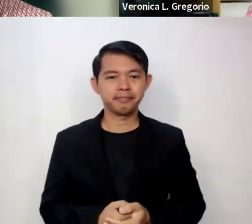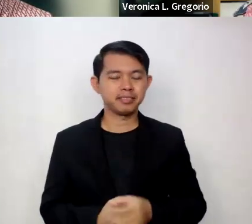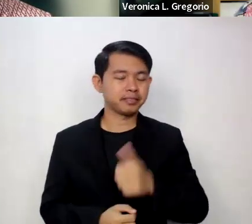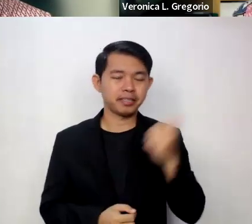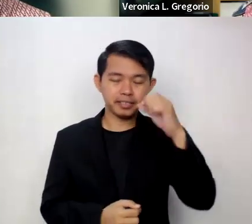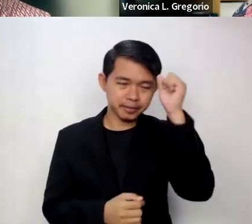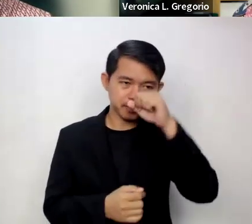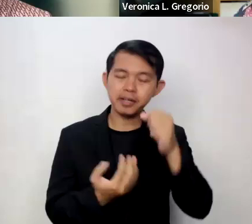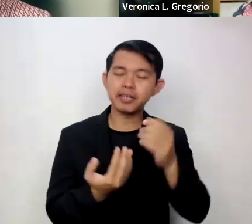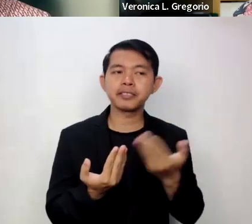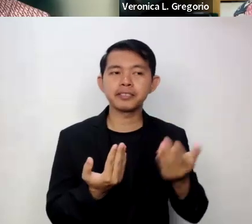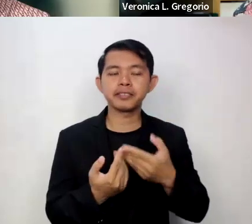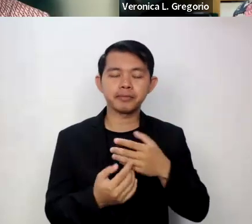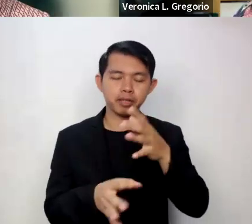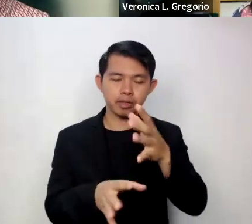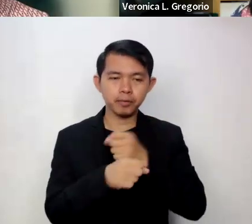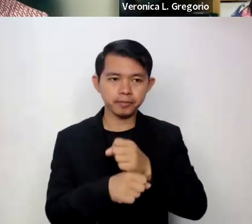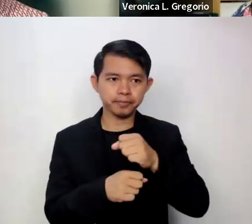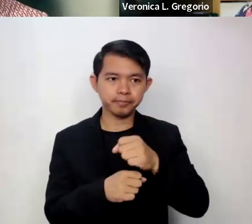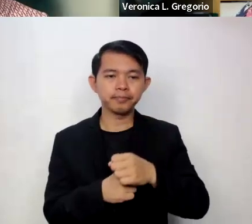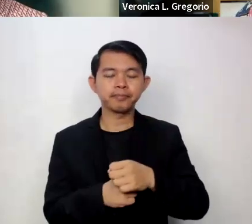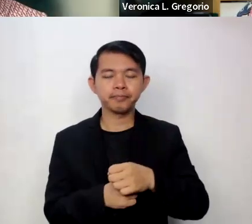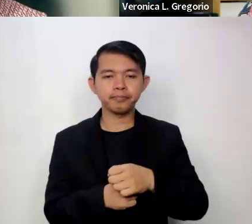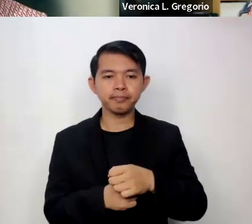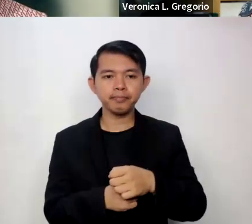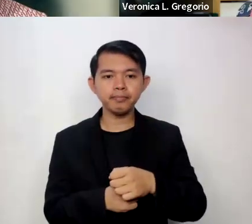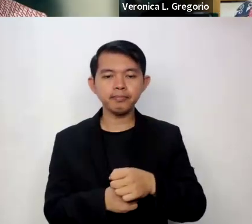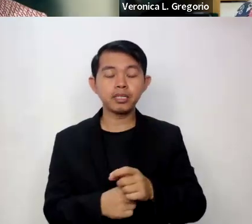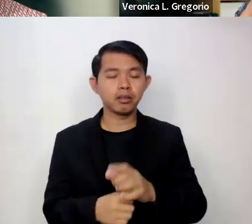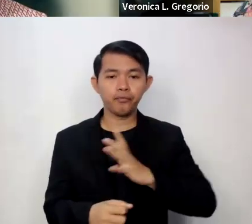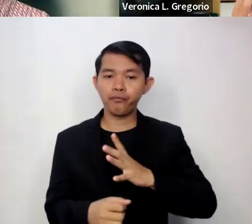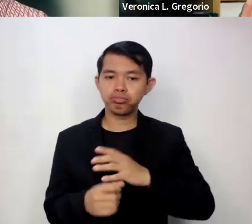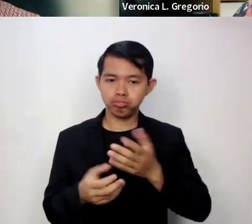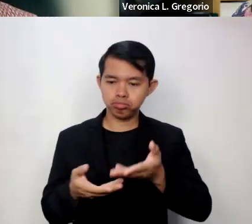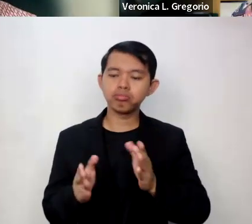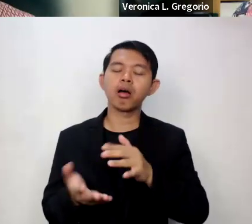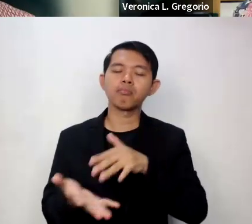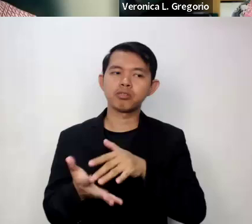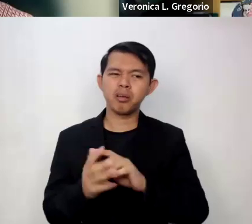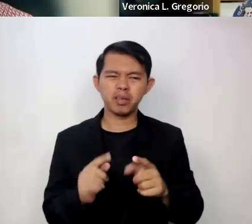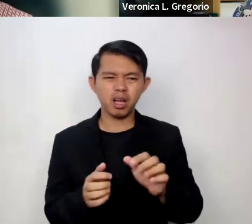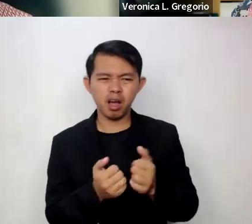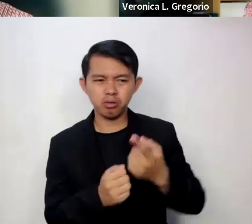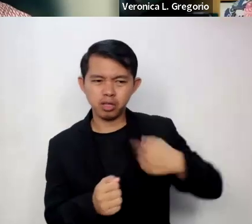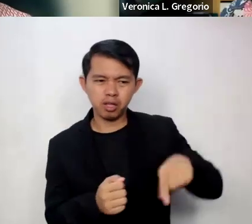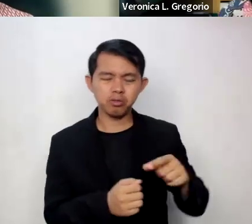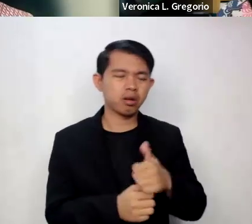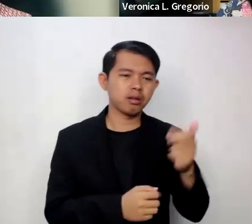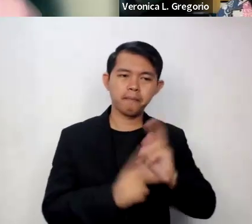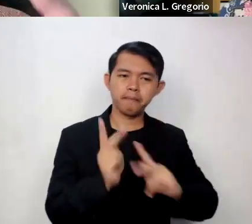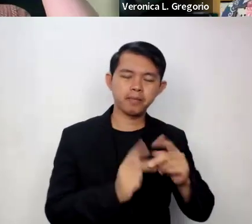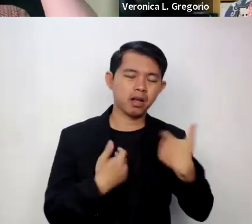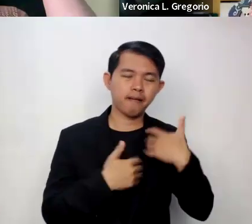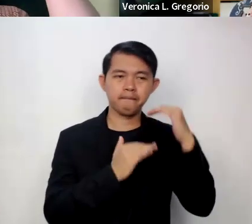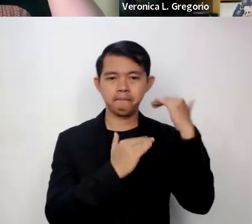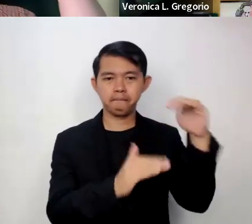scholars, which is, that's fine if they want to study, but how about us? Now may mga limits. So with